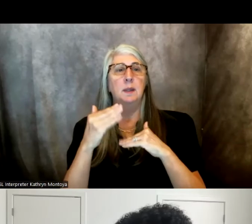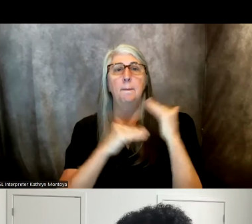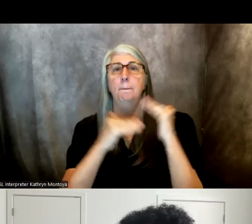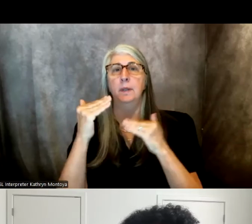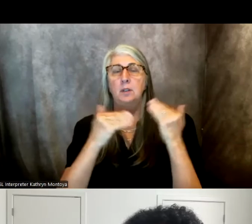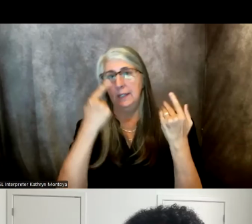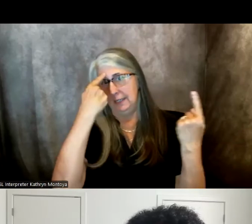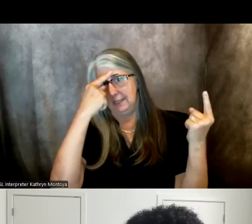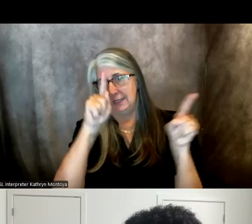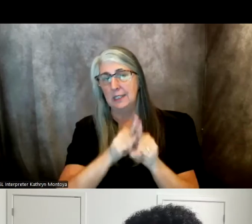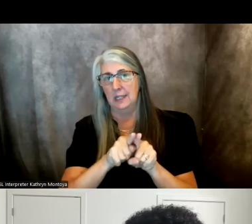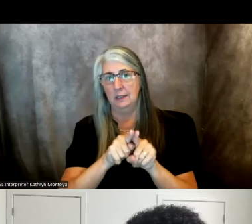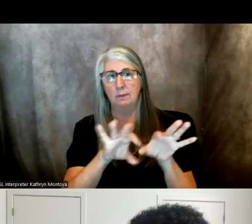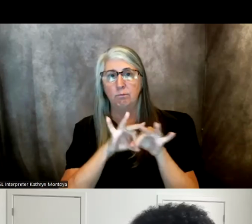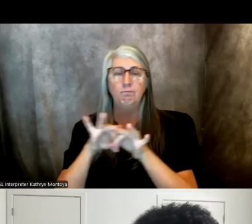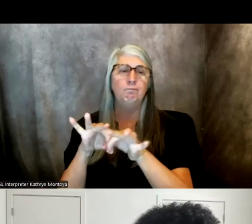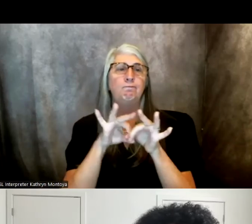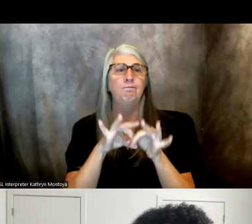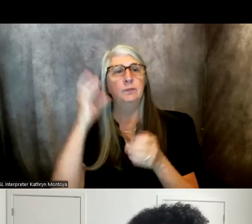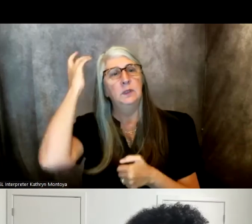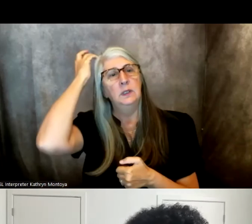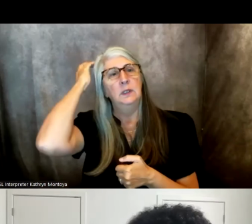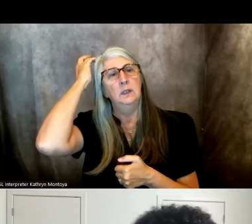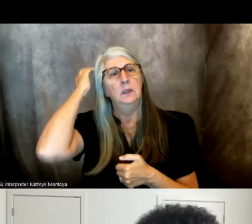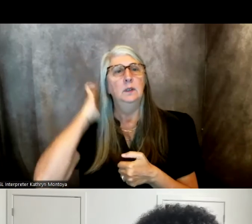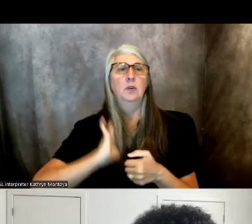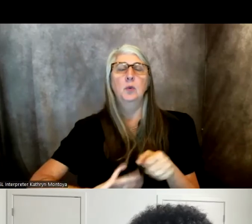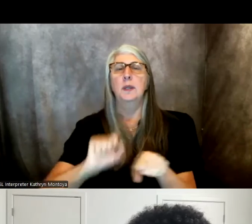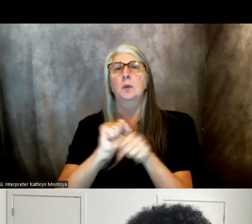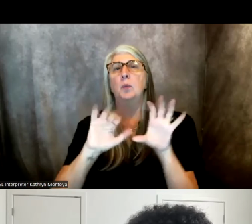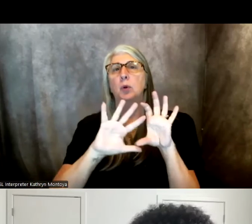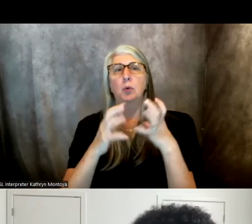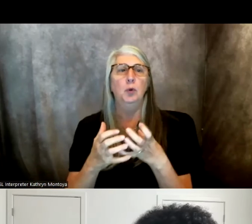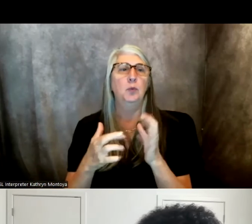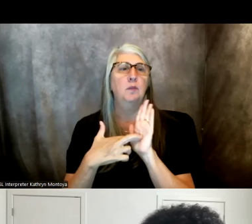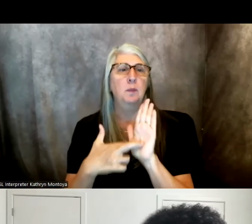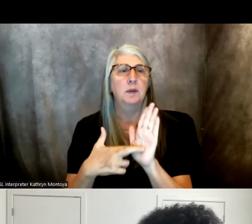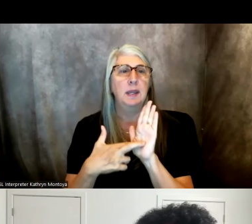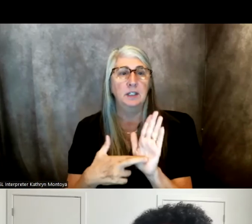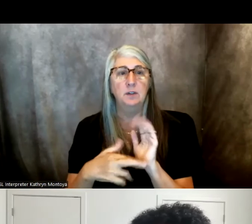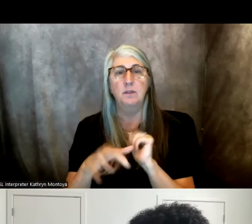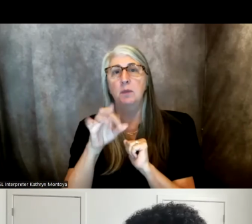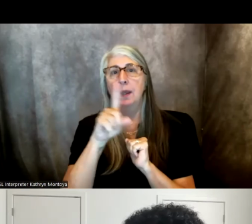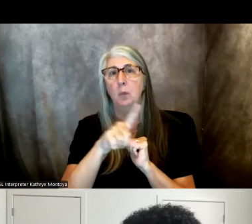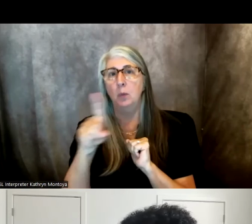like I mentioned, each of the working groups minimally had representation from 911, 988, and boards, which all have their own perspectives. So we